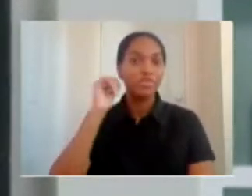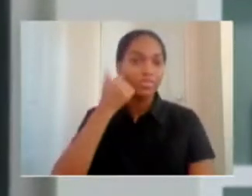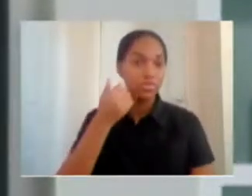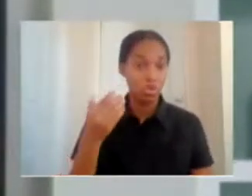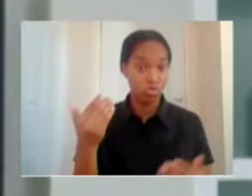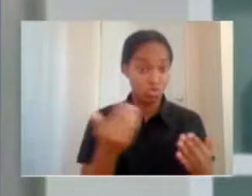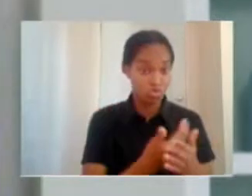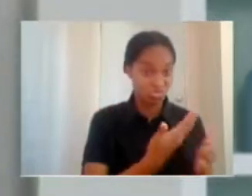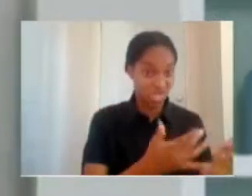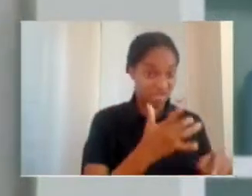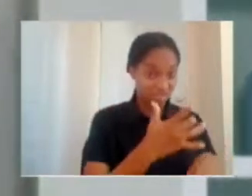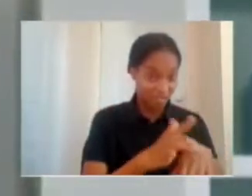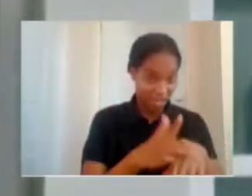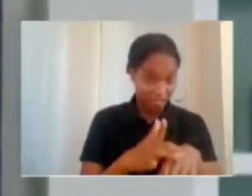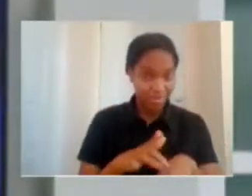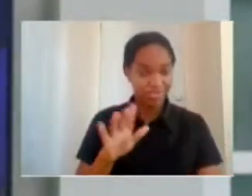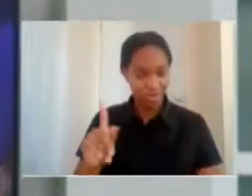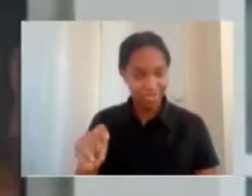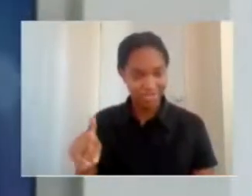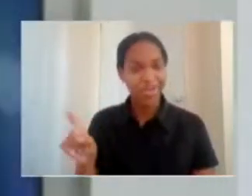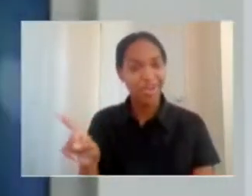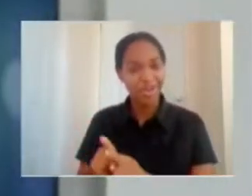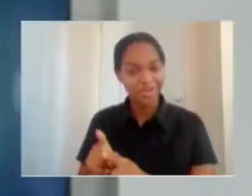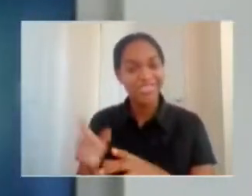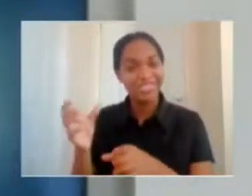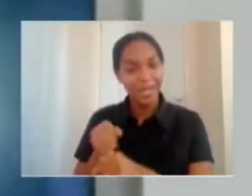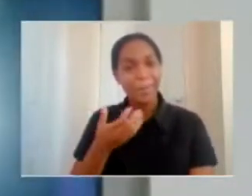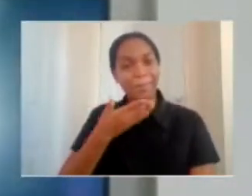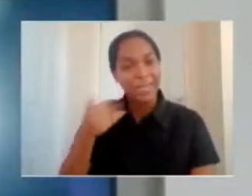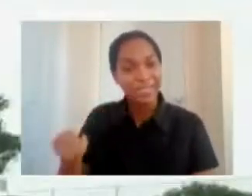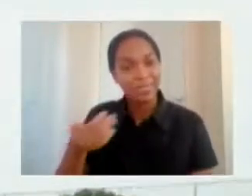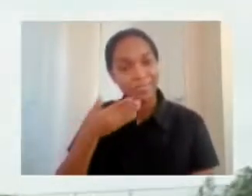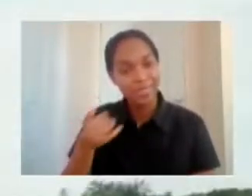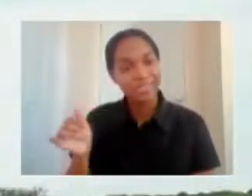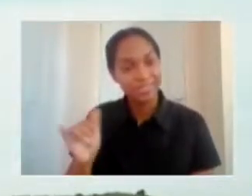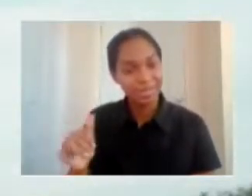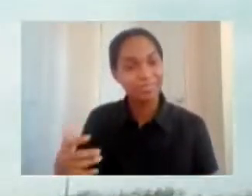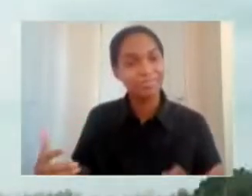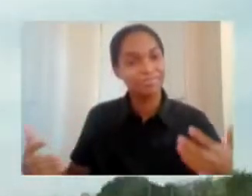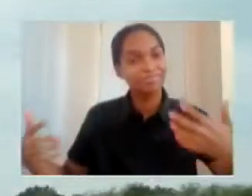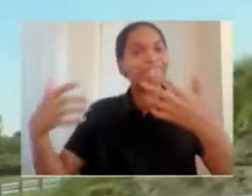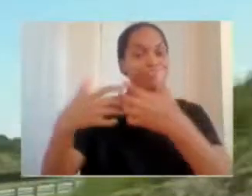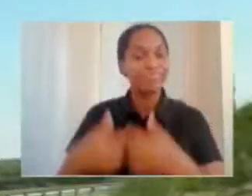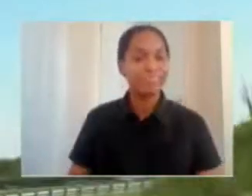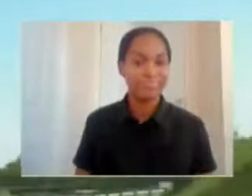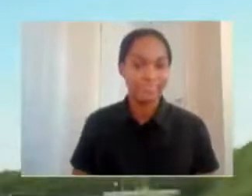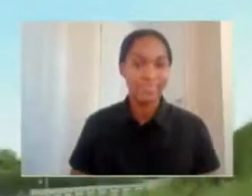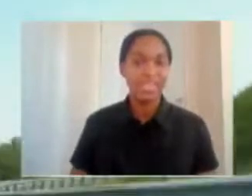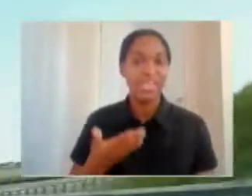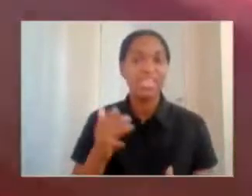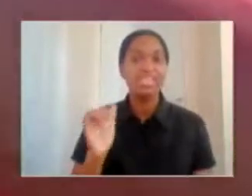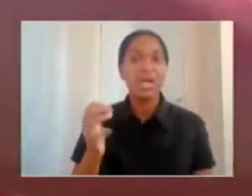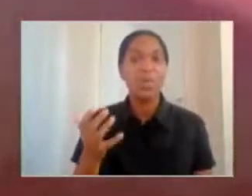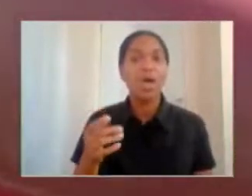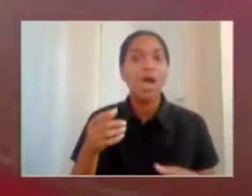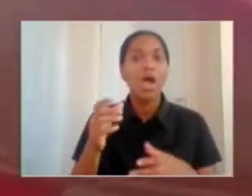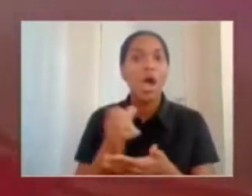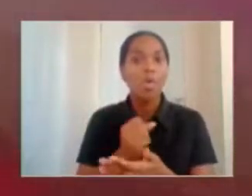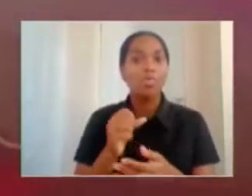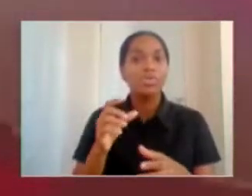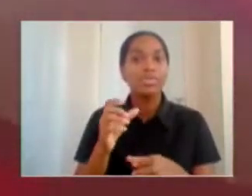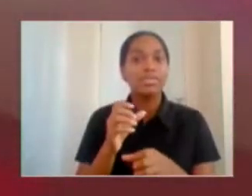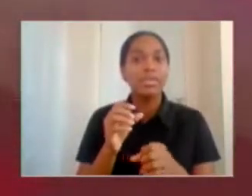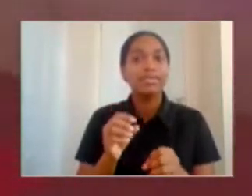become available, your TV keeps getting better and better over time. With features coming soon, like the option to select multiple